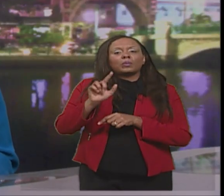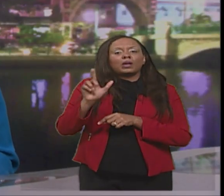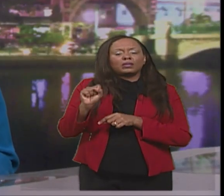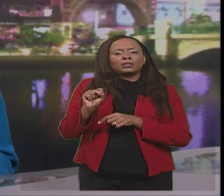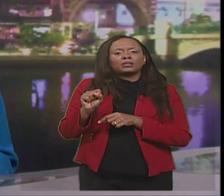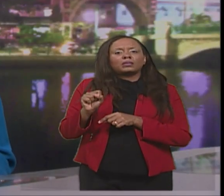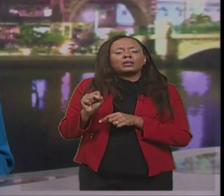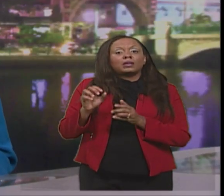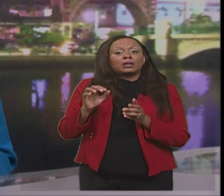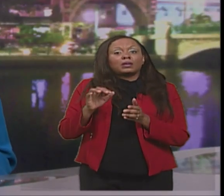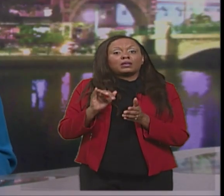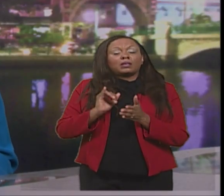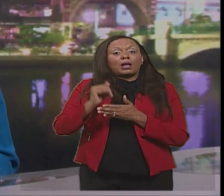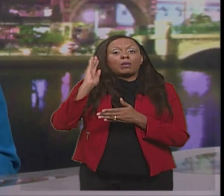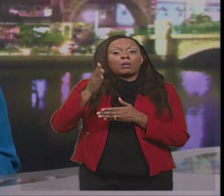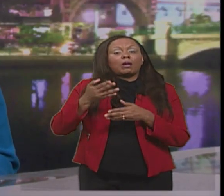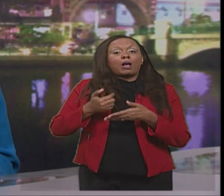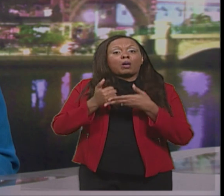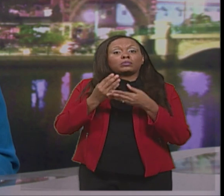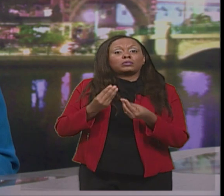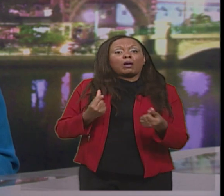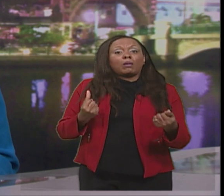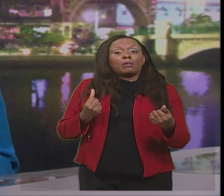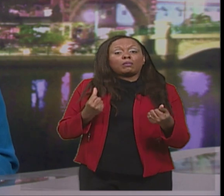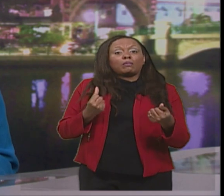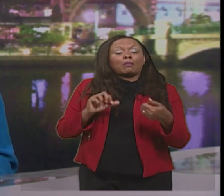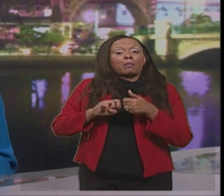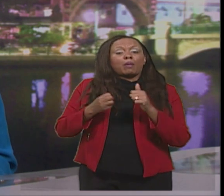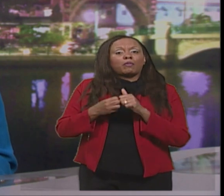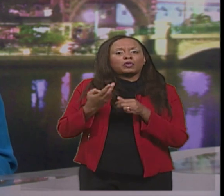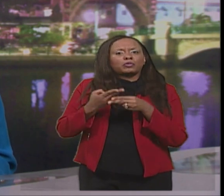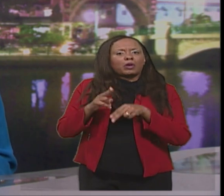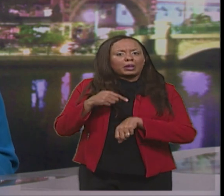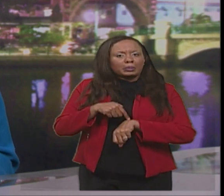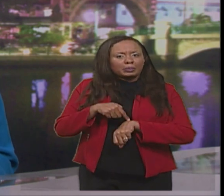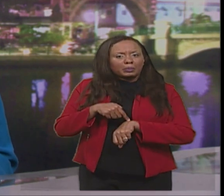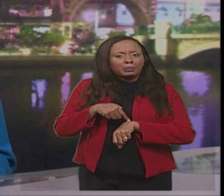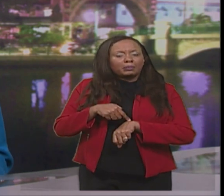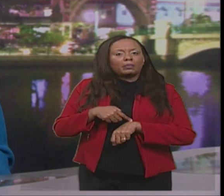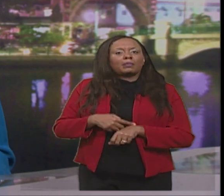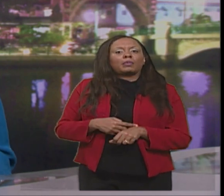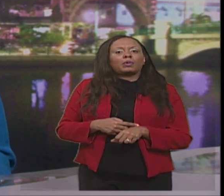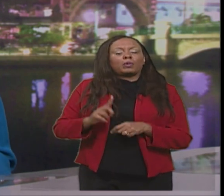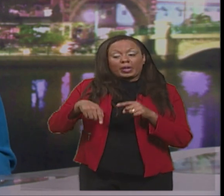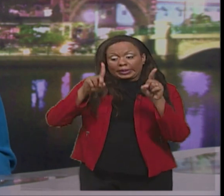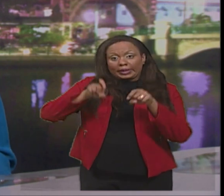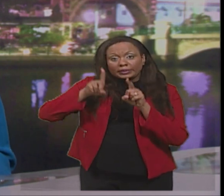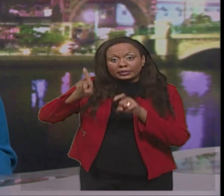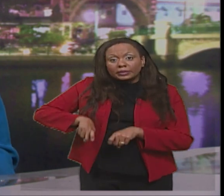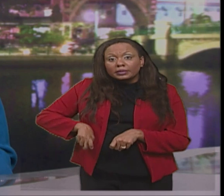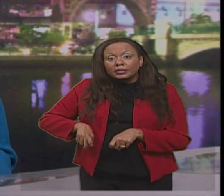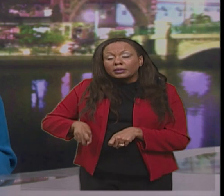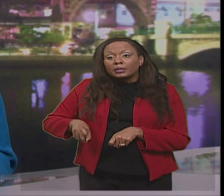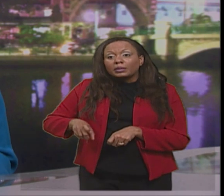a temporary solution and part of government's overall $12 million solution to the problem. Mr. Eiffel says the results from the testing